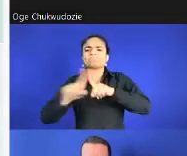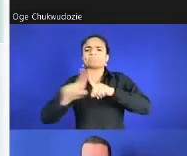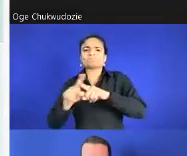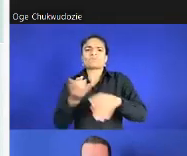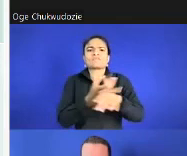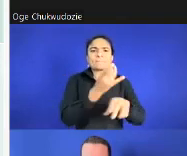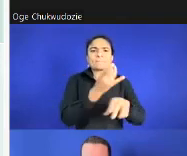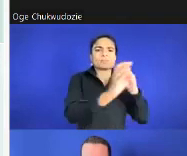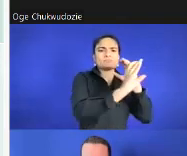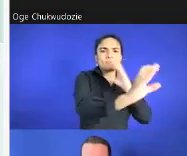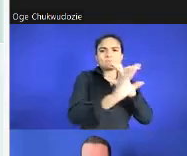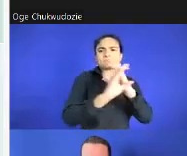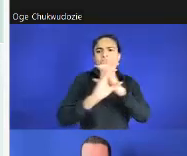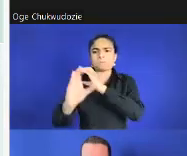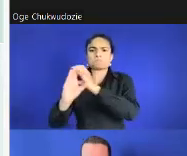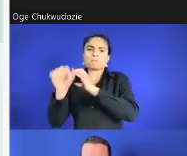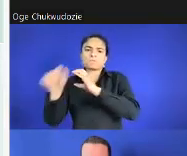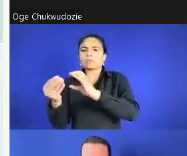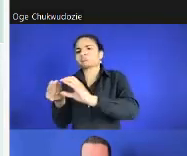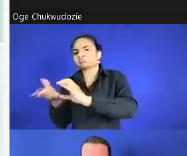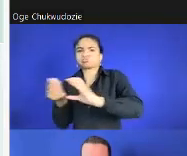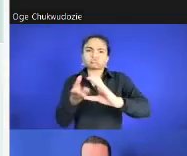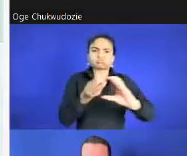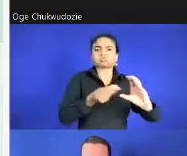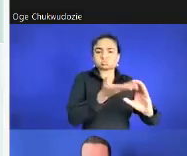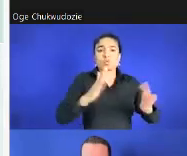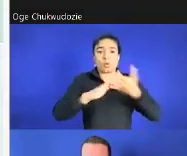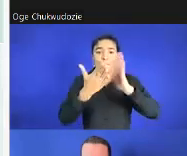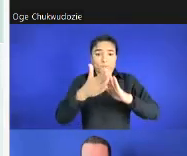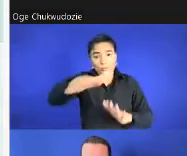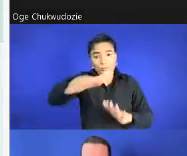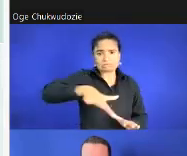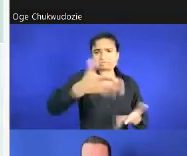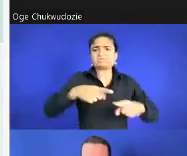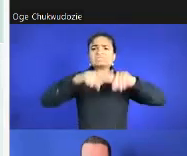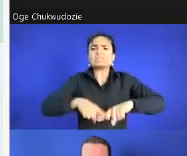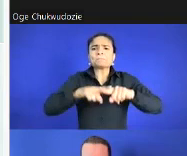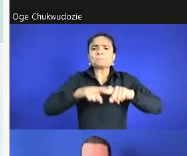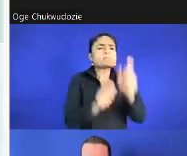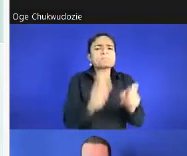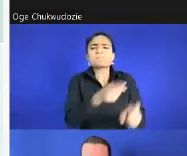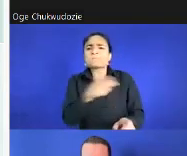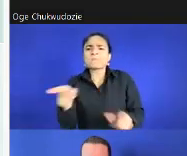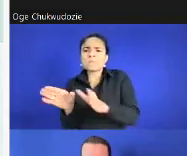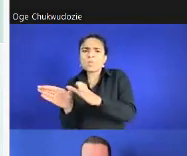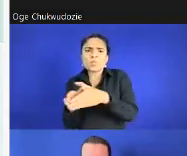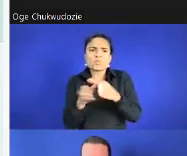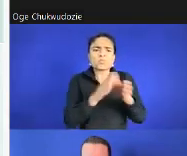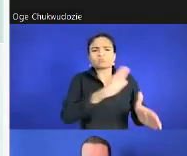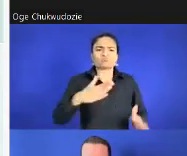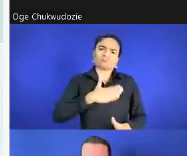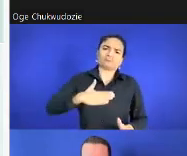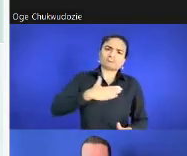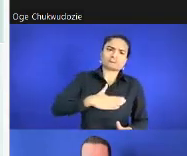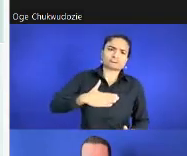communities depending on the preference of different groups of people. We have the phone lines, we have suggestion boxes, we